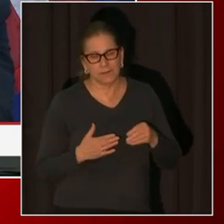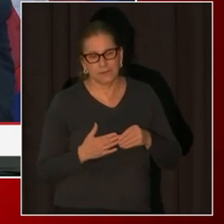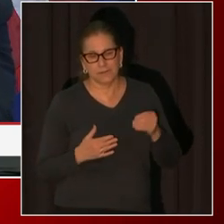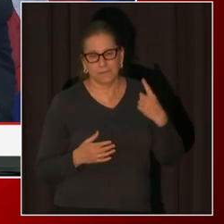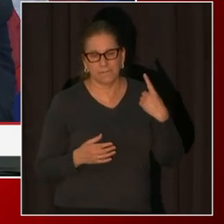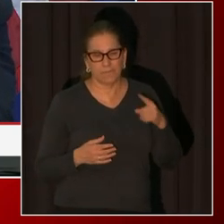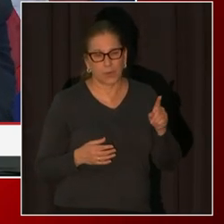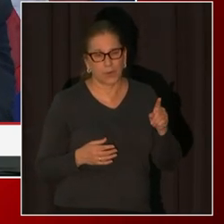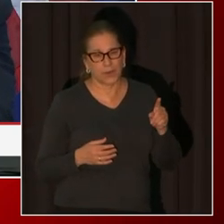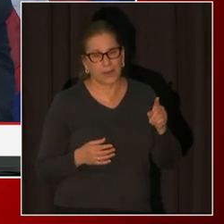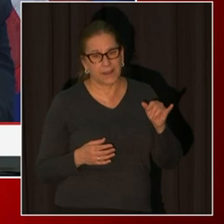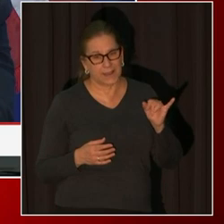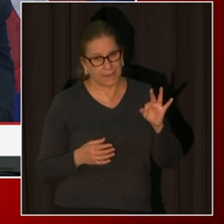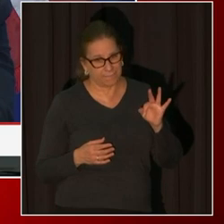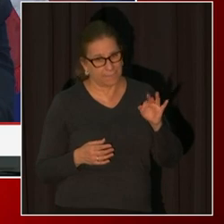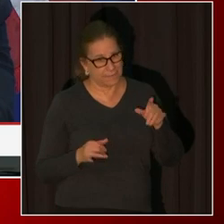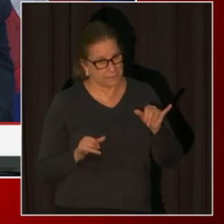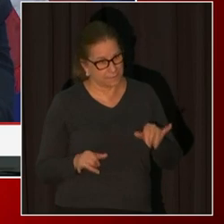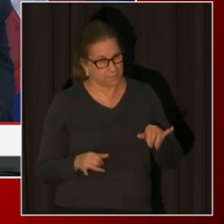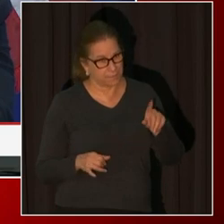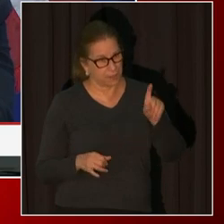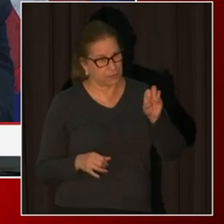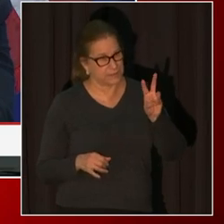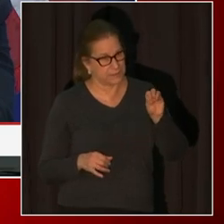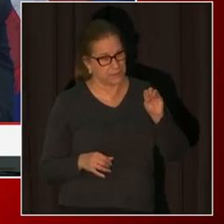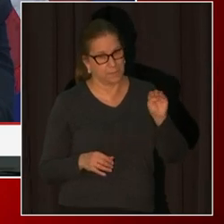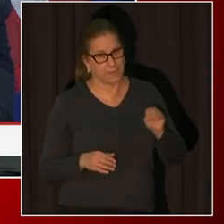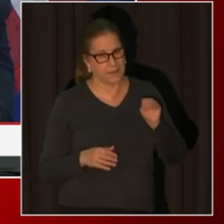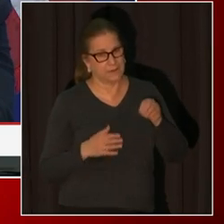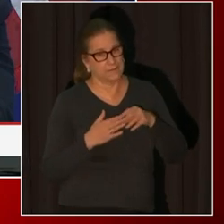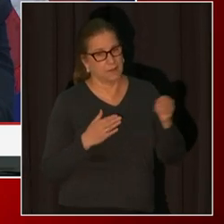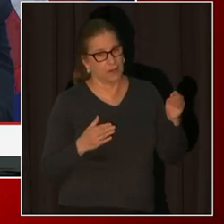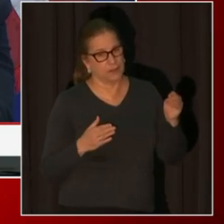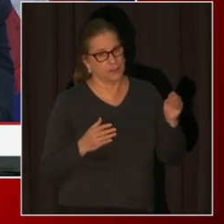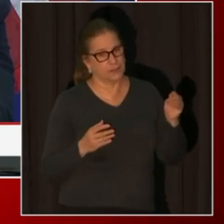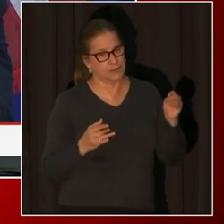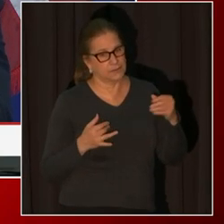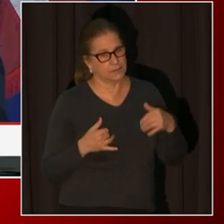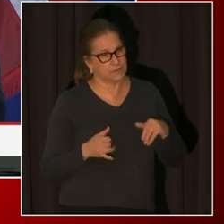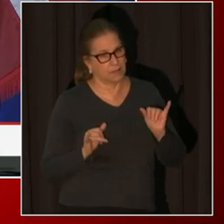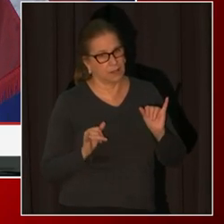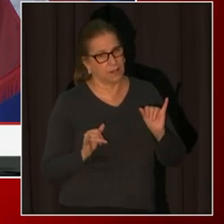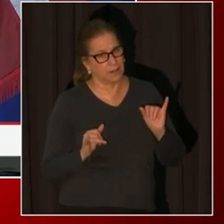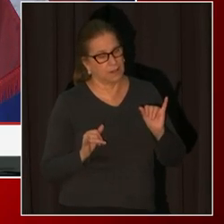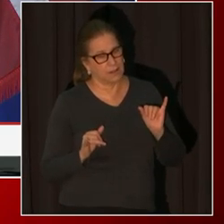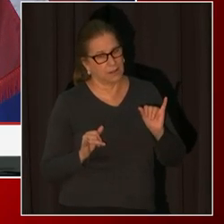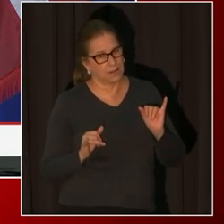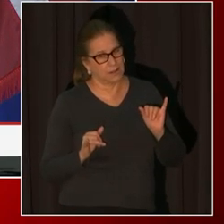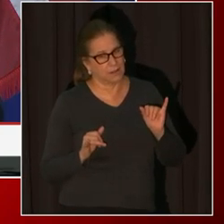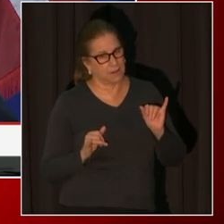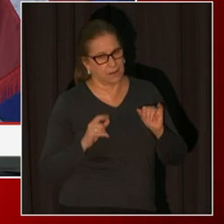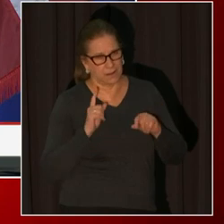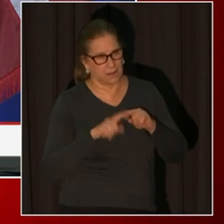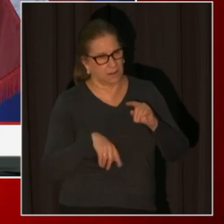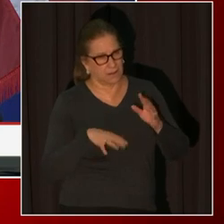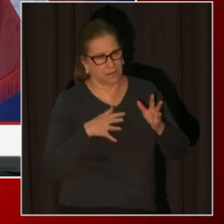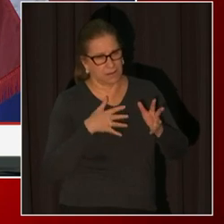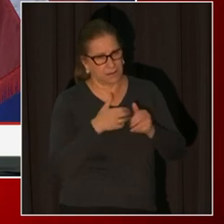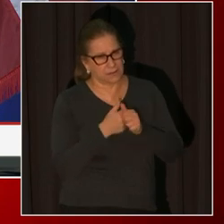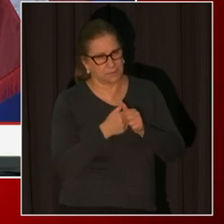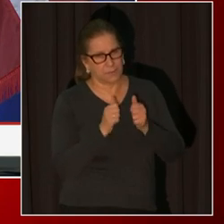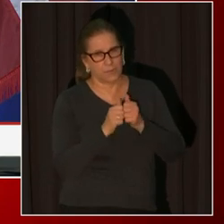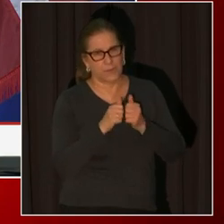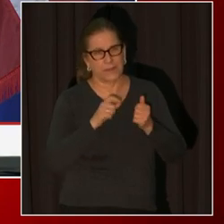at $116 million, it still necessarily wouldn't keep up with demand in the city, describing it as